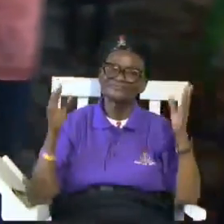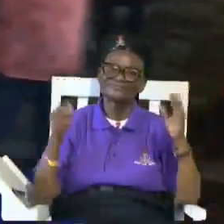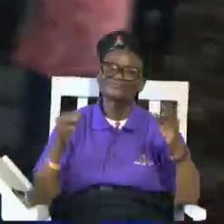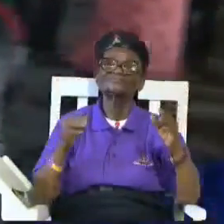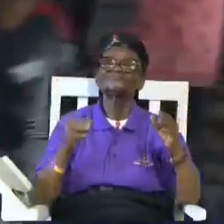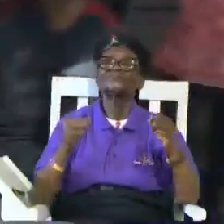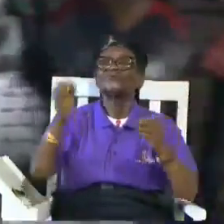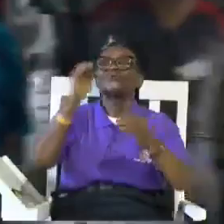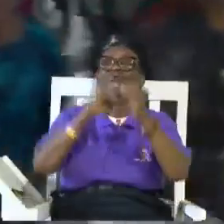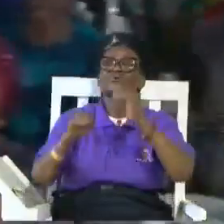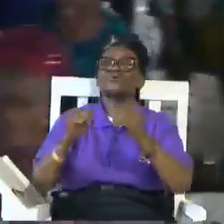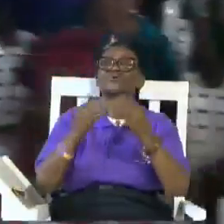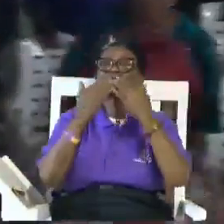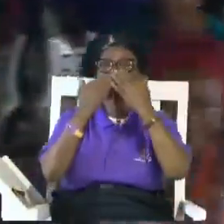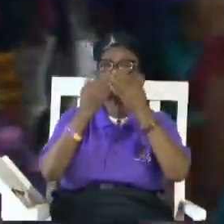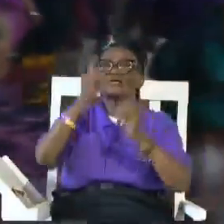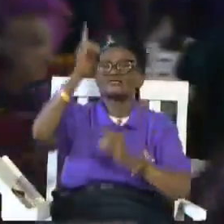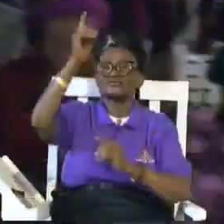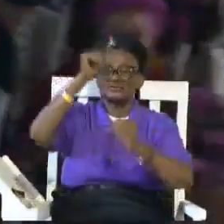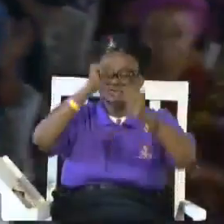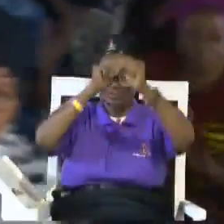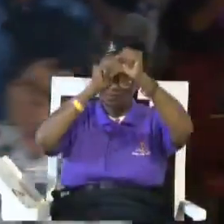Oh, thank you, Lord.